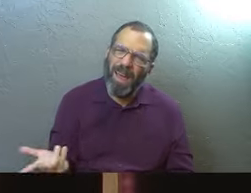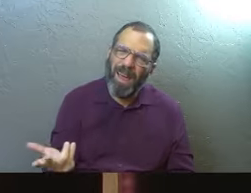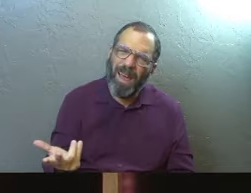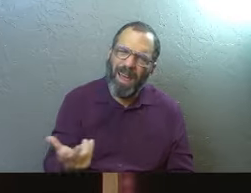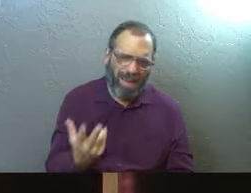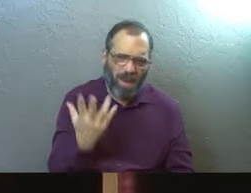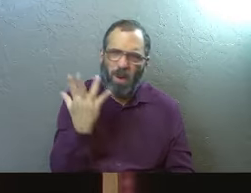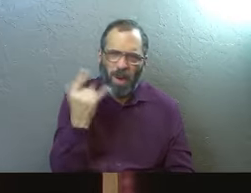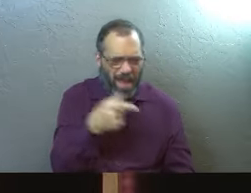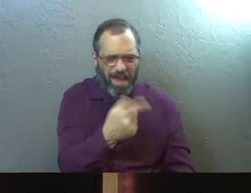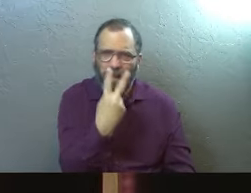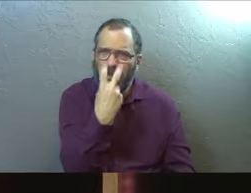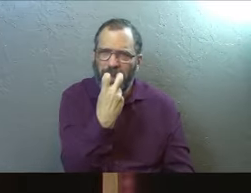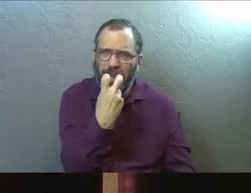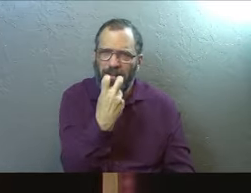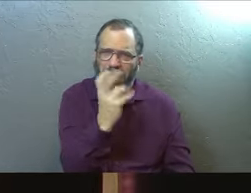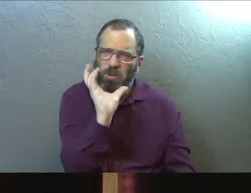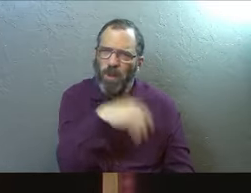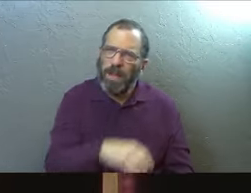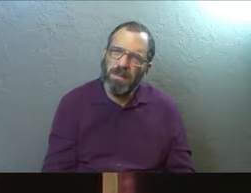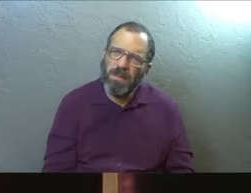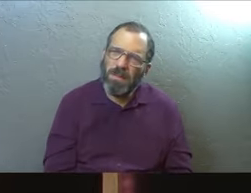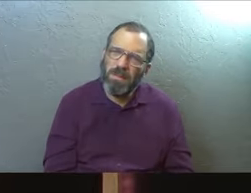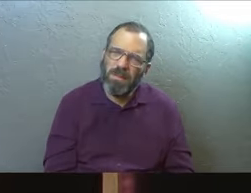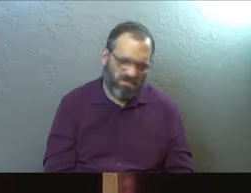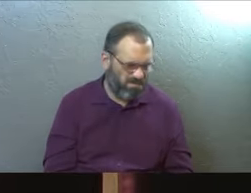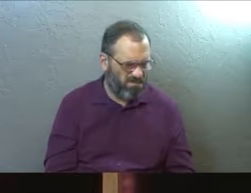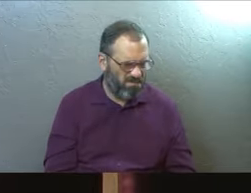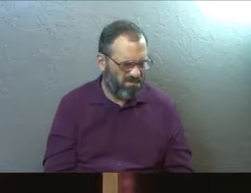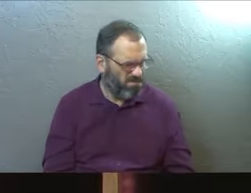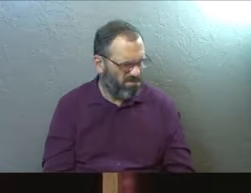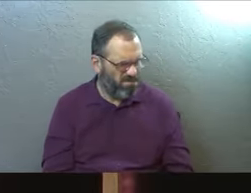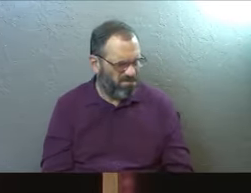Why didn't he believe? It's weird.